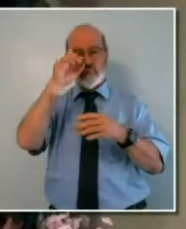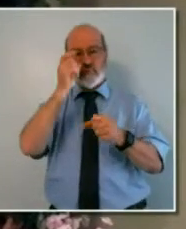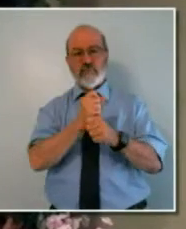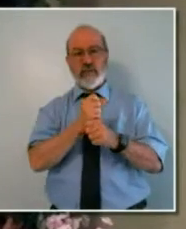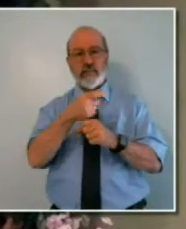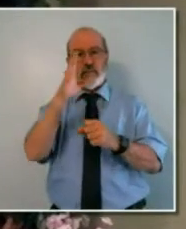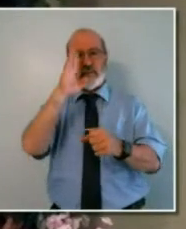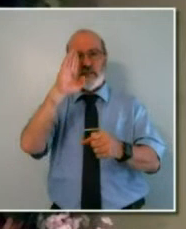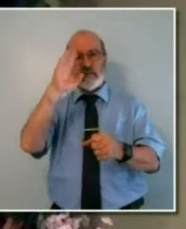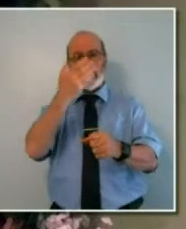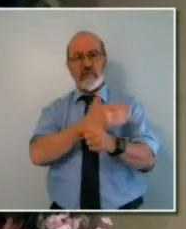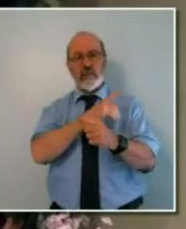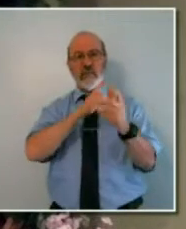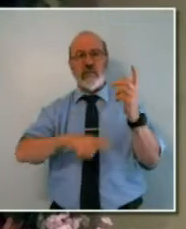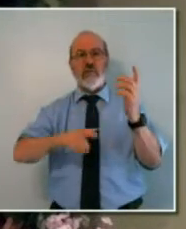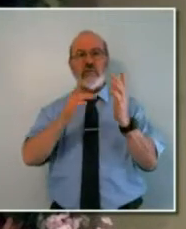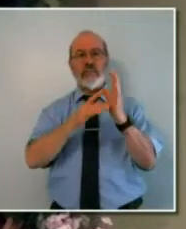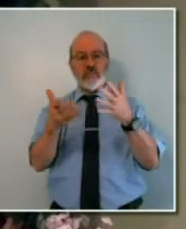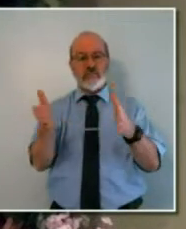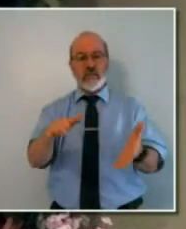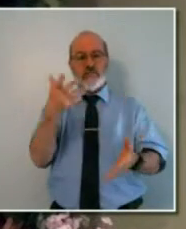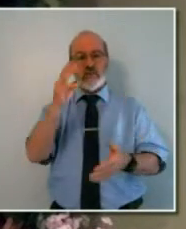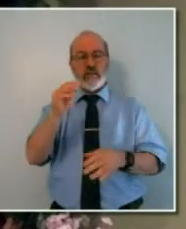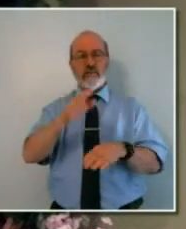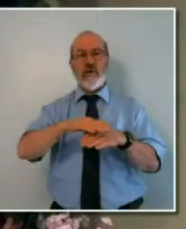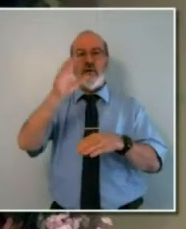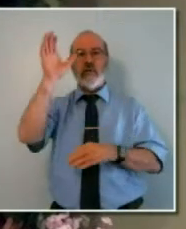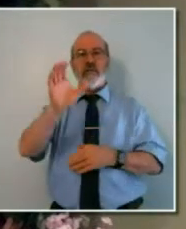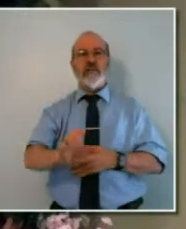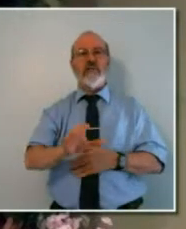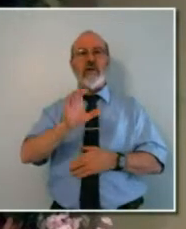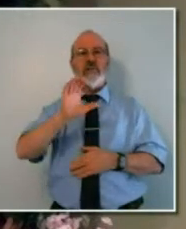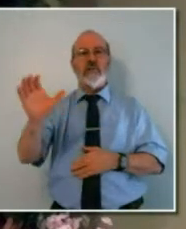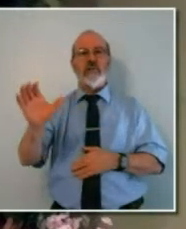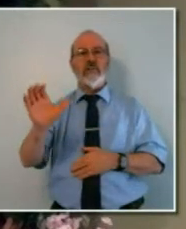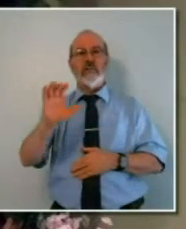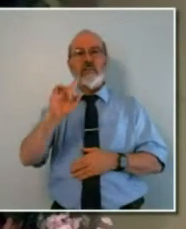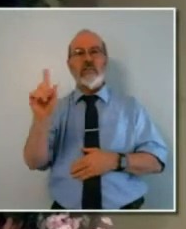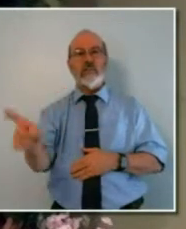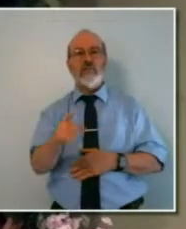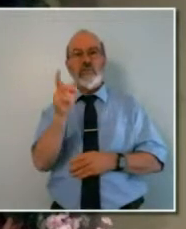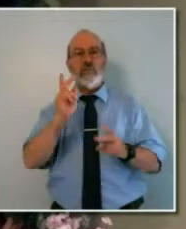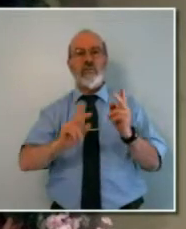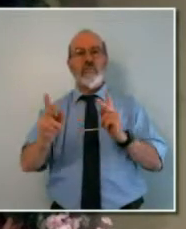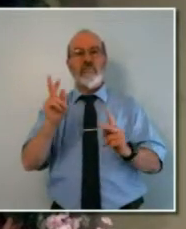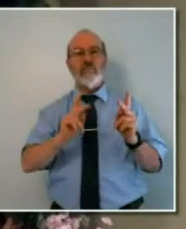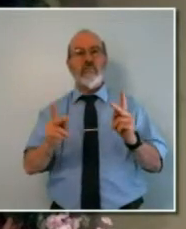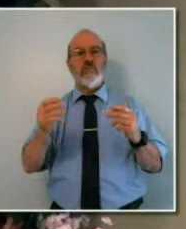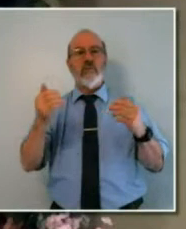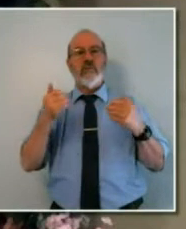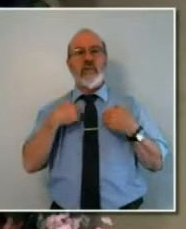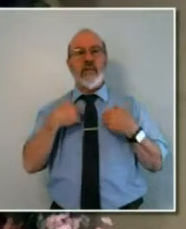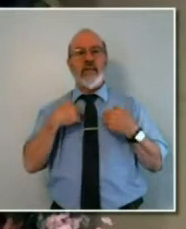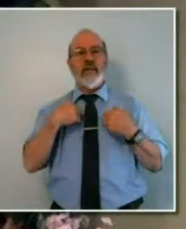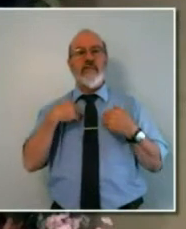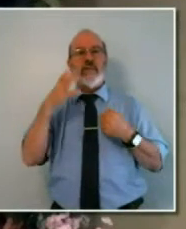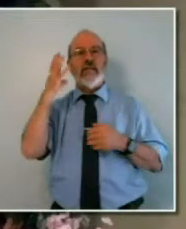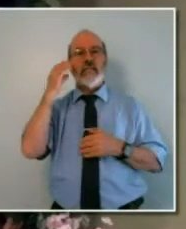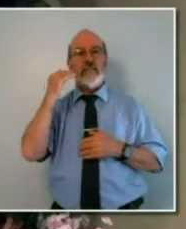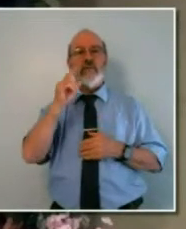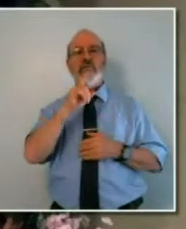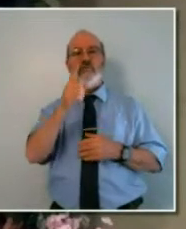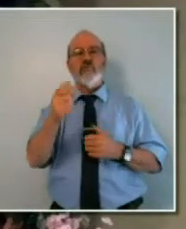Lord Jesus, who died for them on Calvary's cross. It's only those people who have ever experienced true